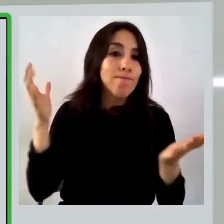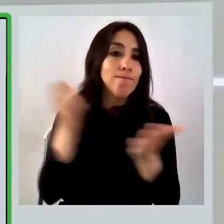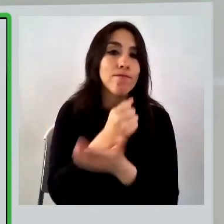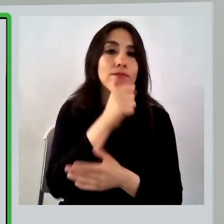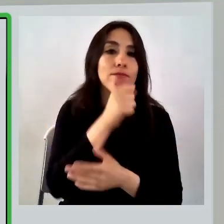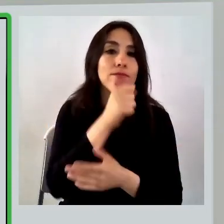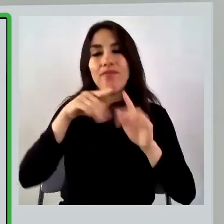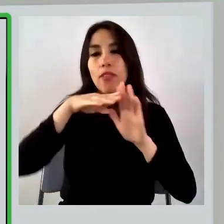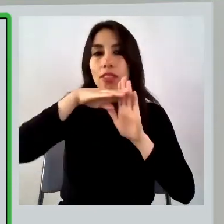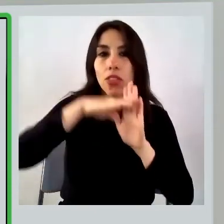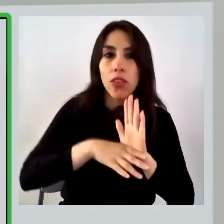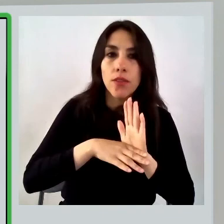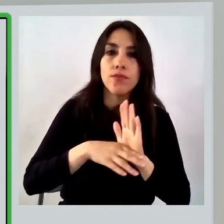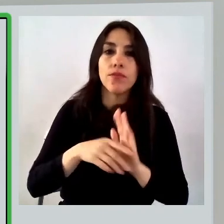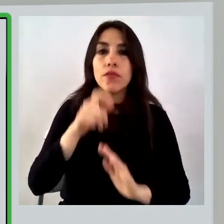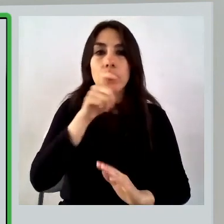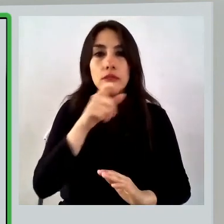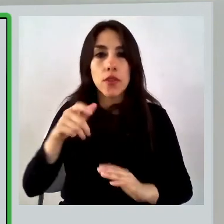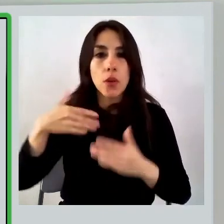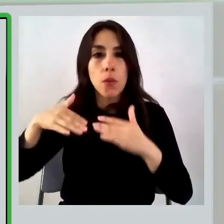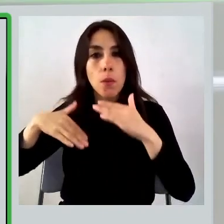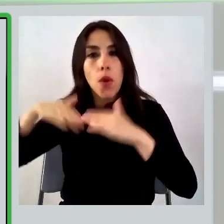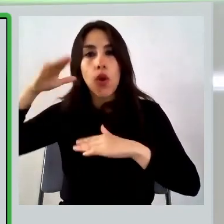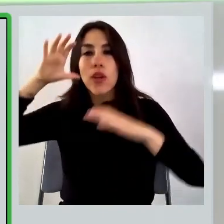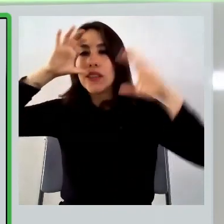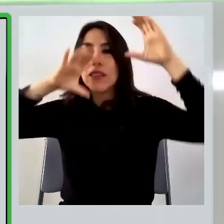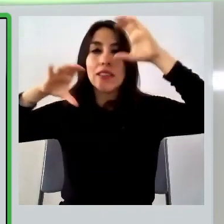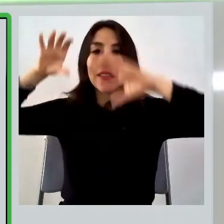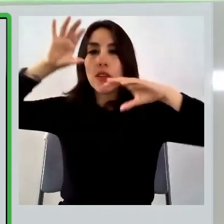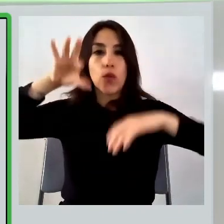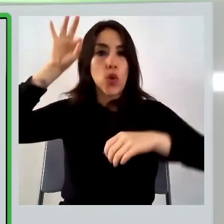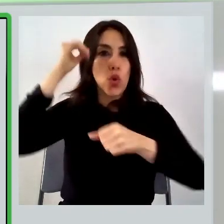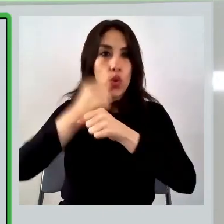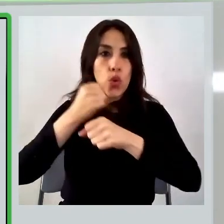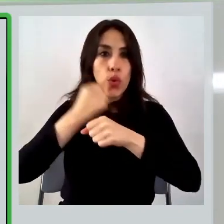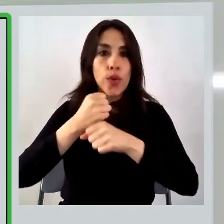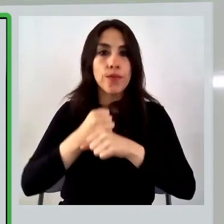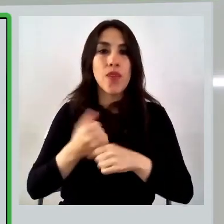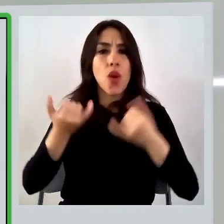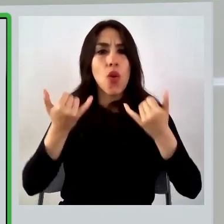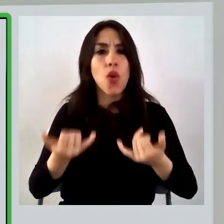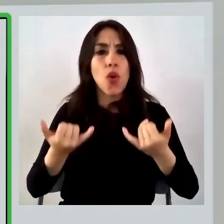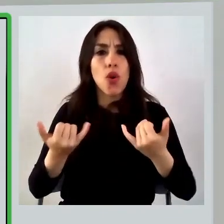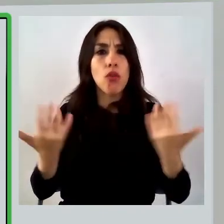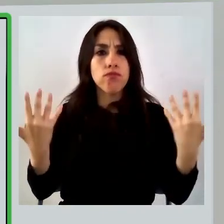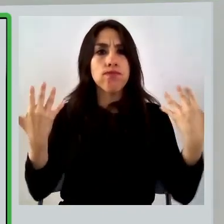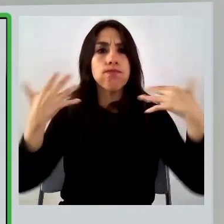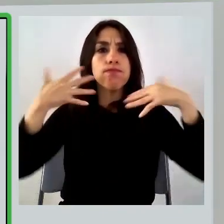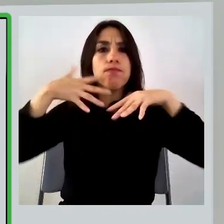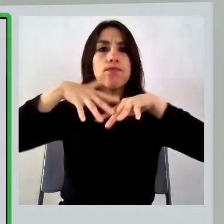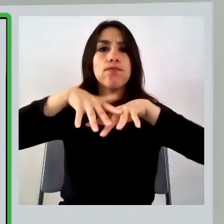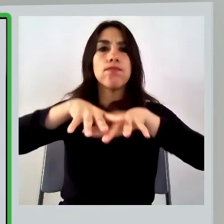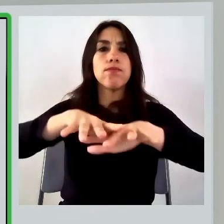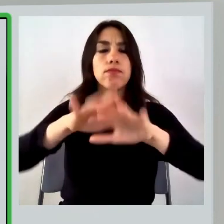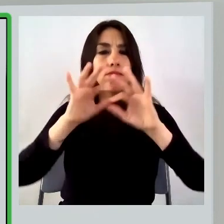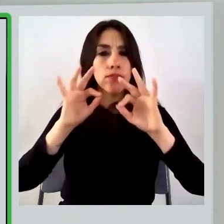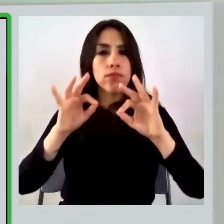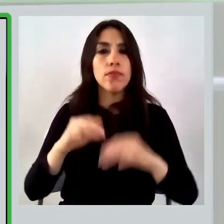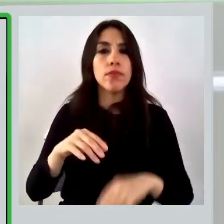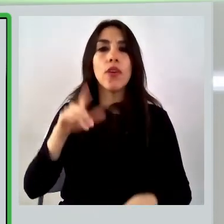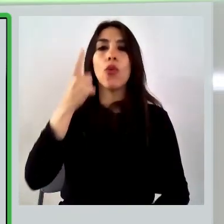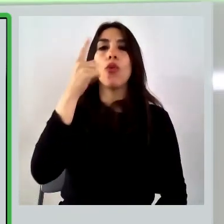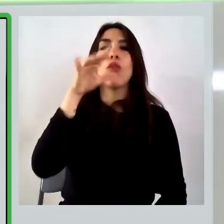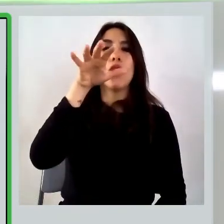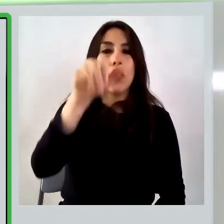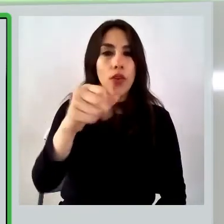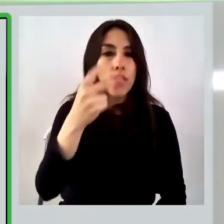for Brazil, Argentina, and Spain, is that employees with disabilities are 8% less likely to feel